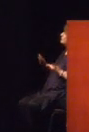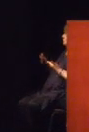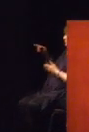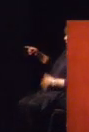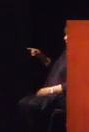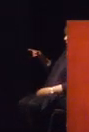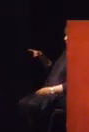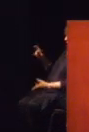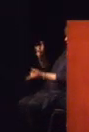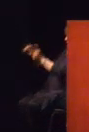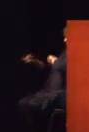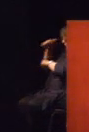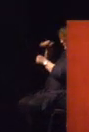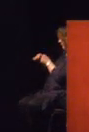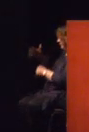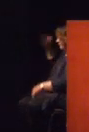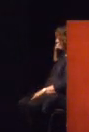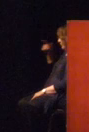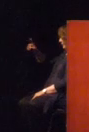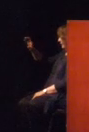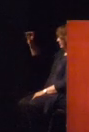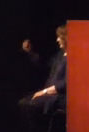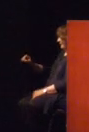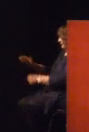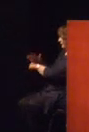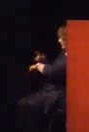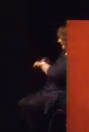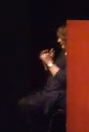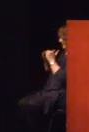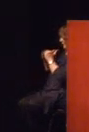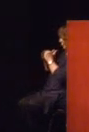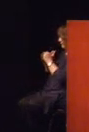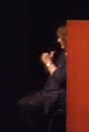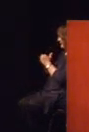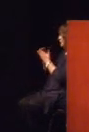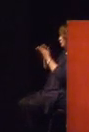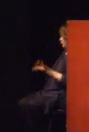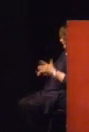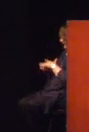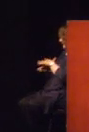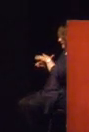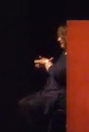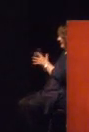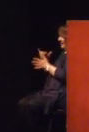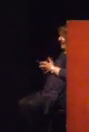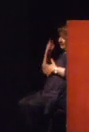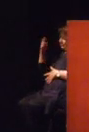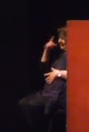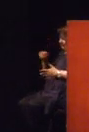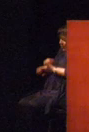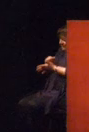this was the switch. Remember, we used to be 100% full-time equivalent student. Our attendance drove our funding